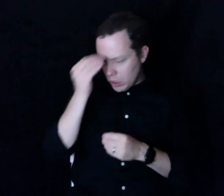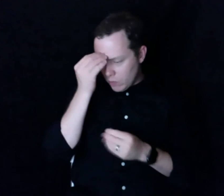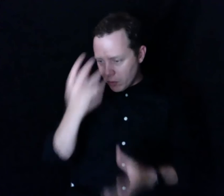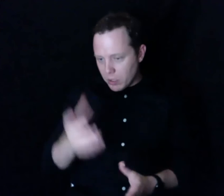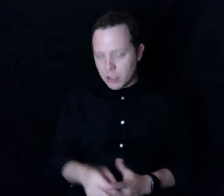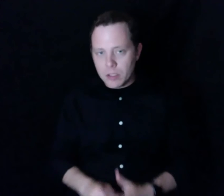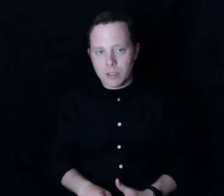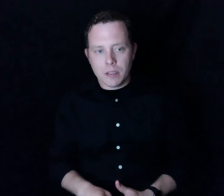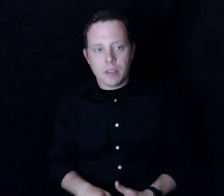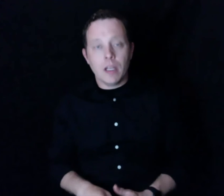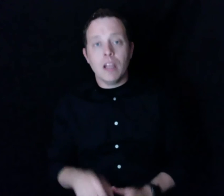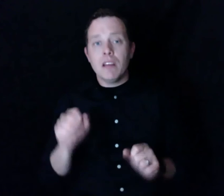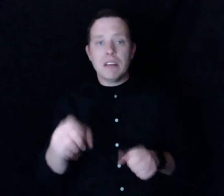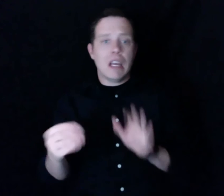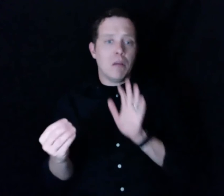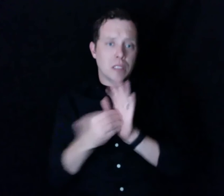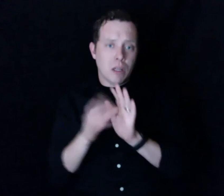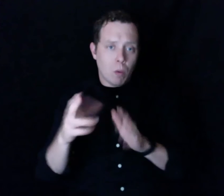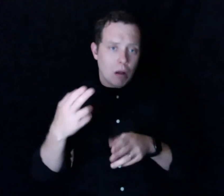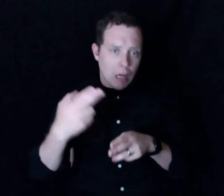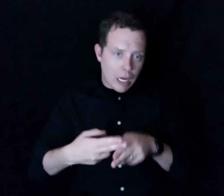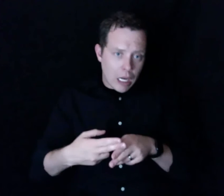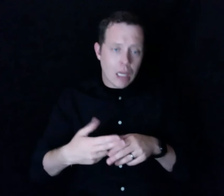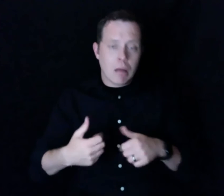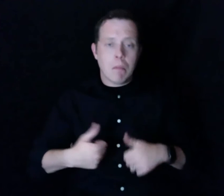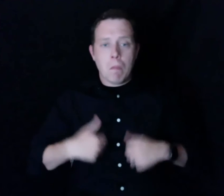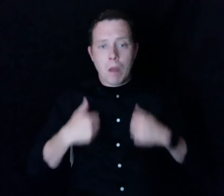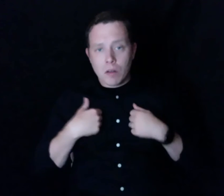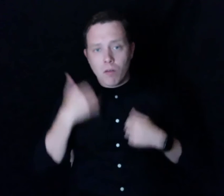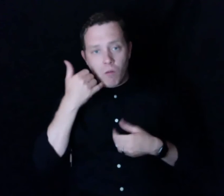and address and phone number of your pharmacy,